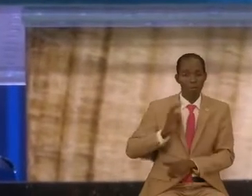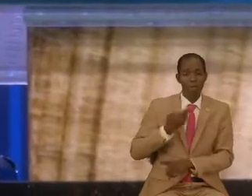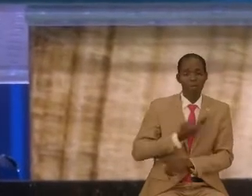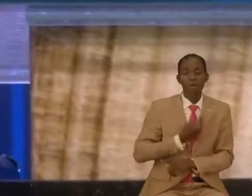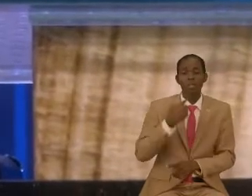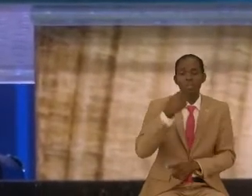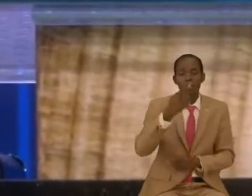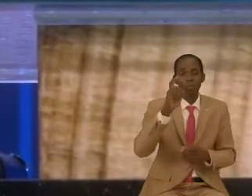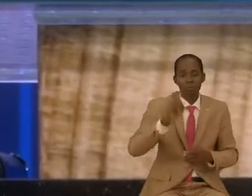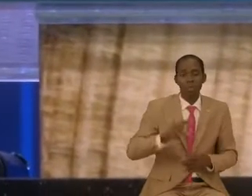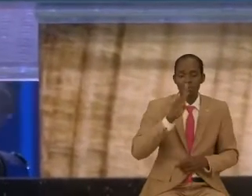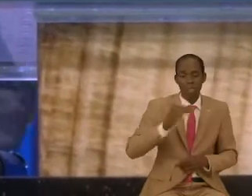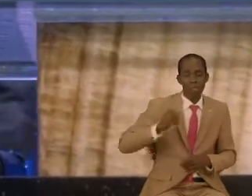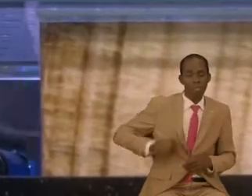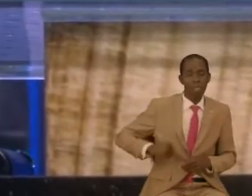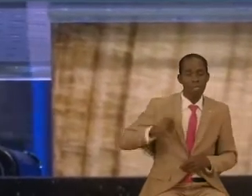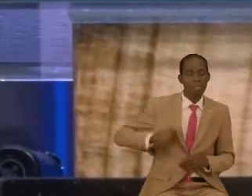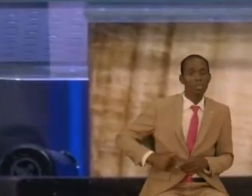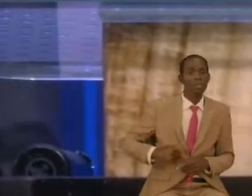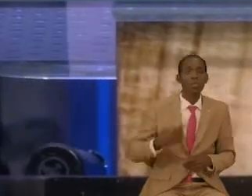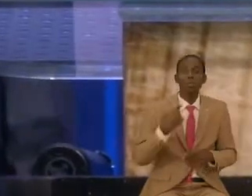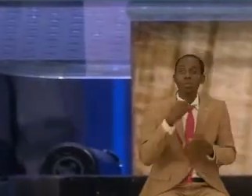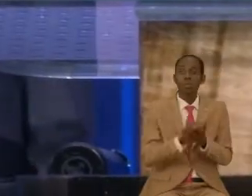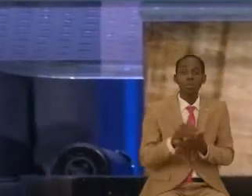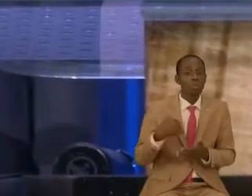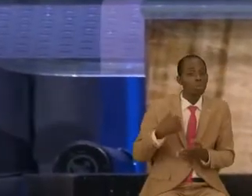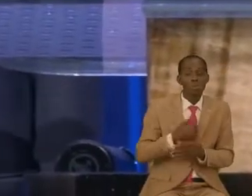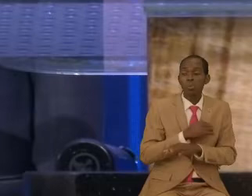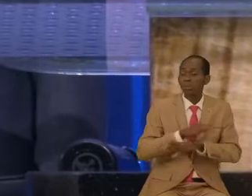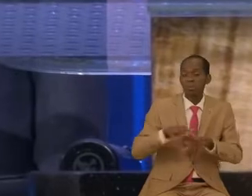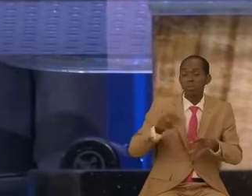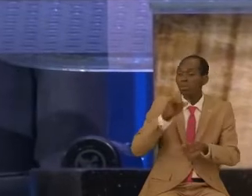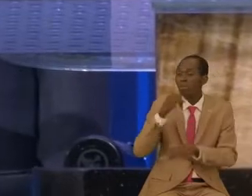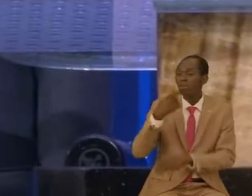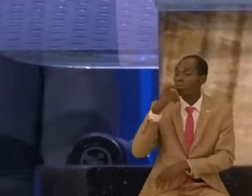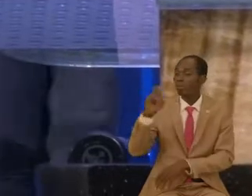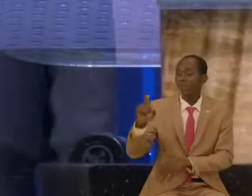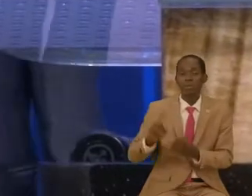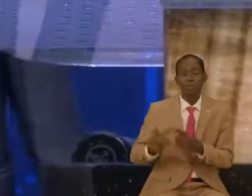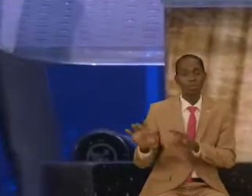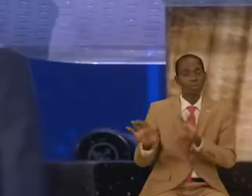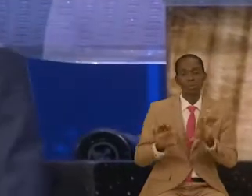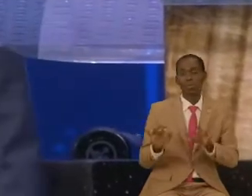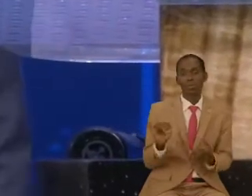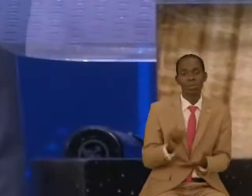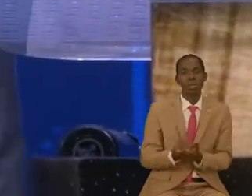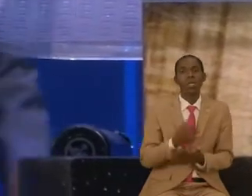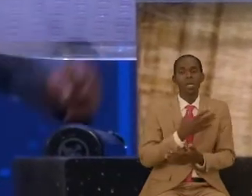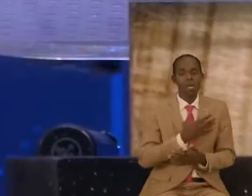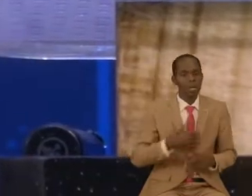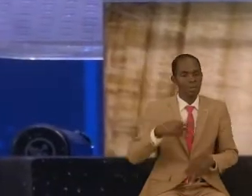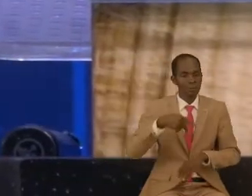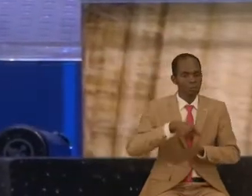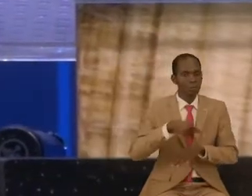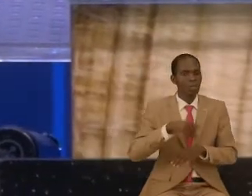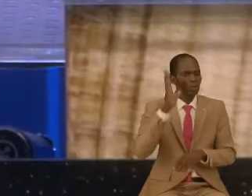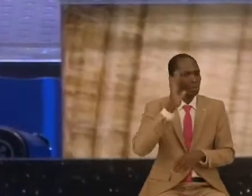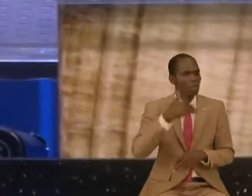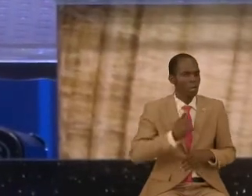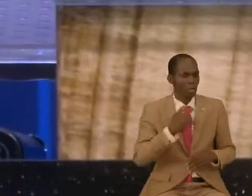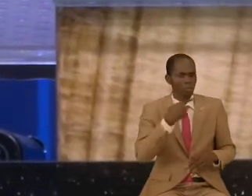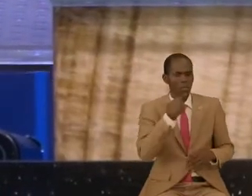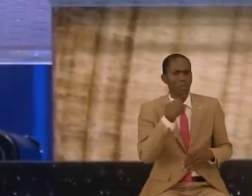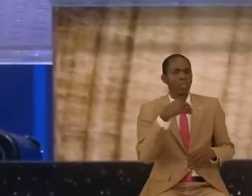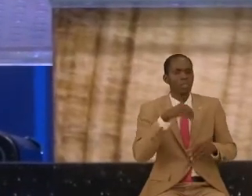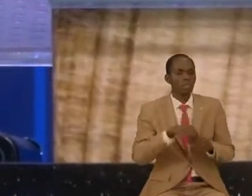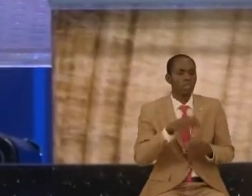circumcised, be circumcised, they said, we gave them no such commandment. And Peter would have said, when I preach in